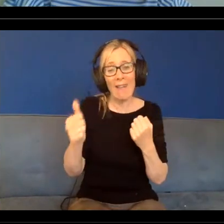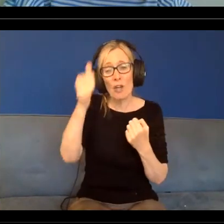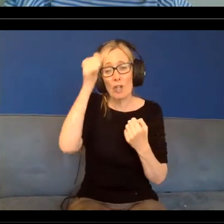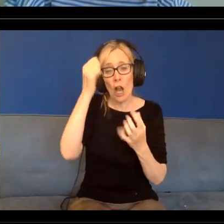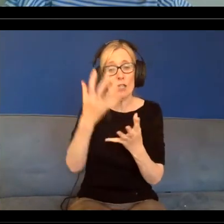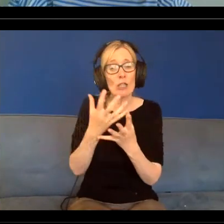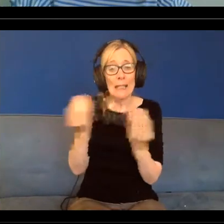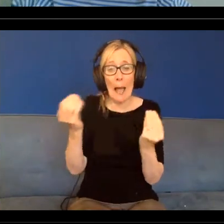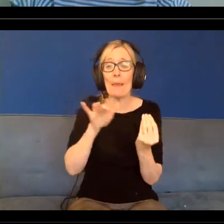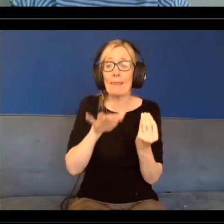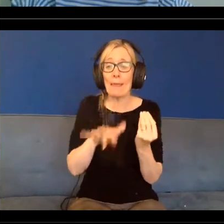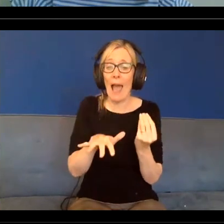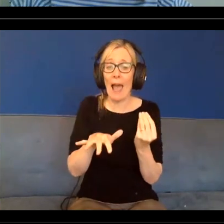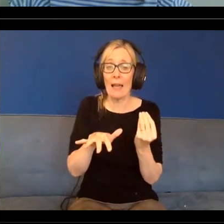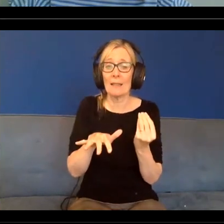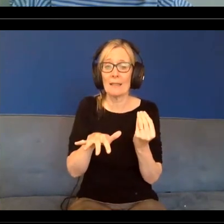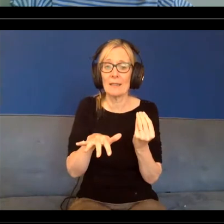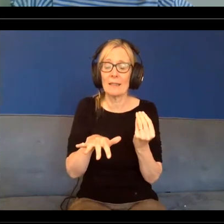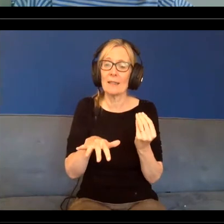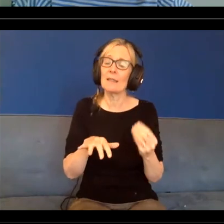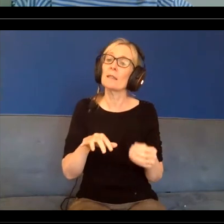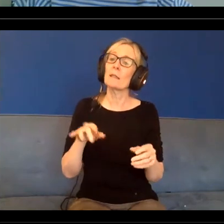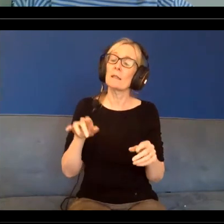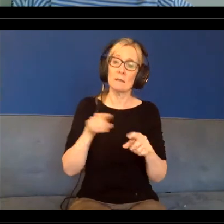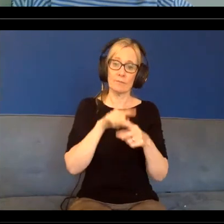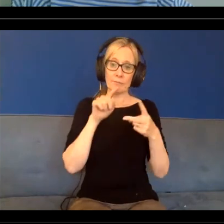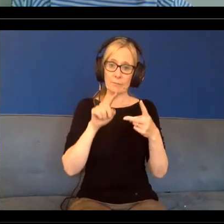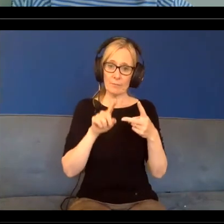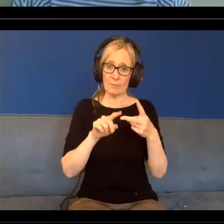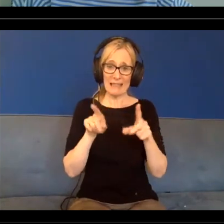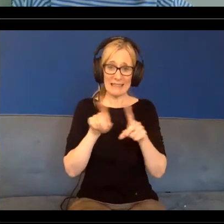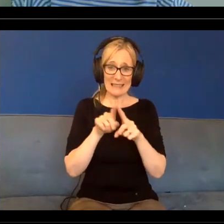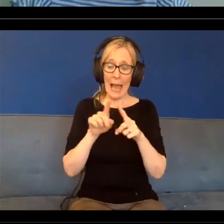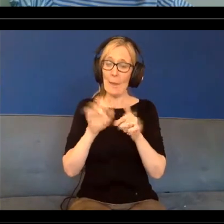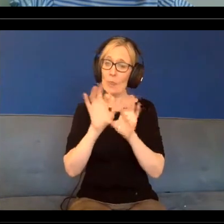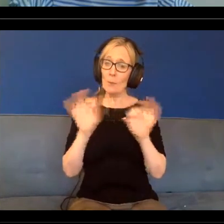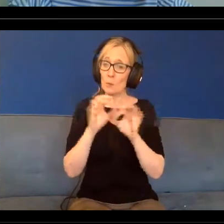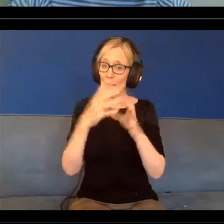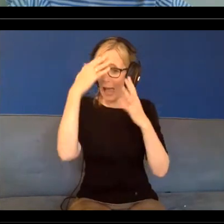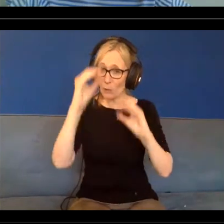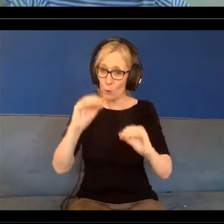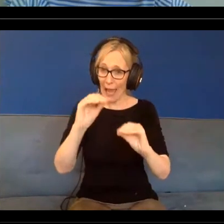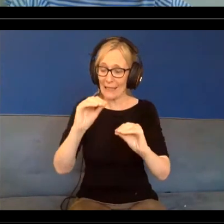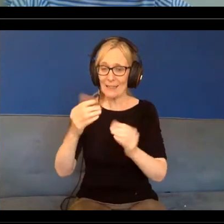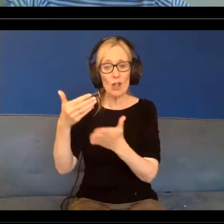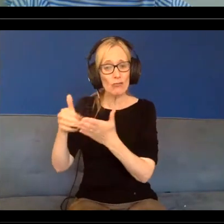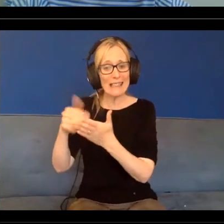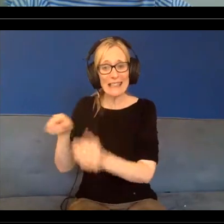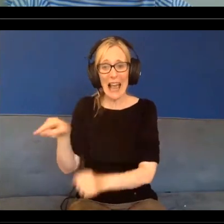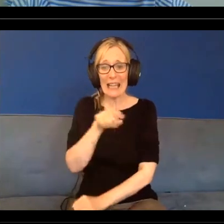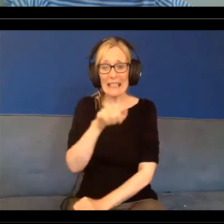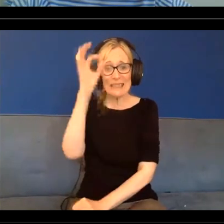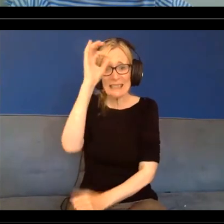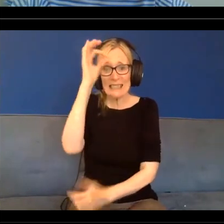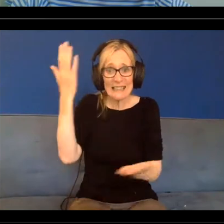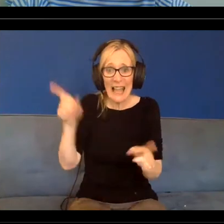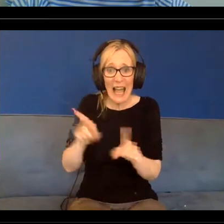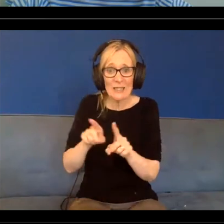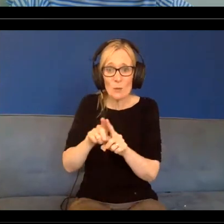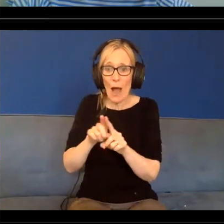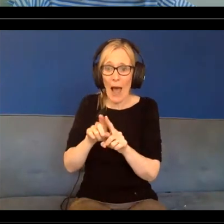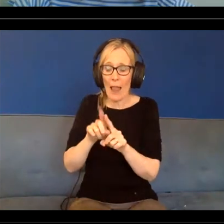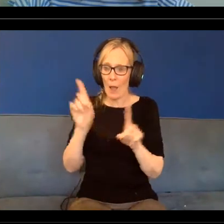also quite prevalent in the data sets from the music educators and the music retailers too. They're also not too sure about what's